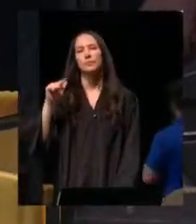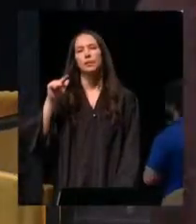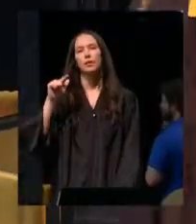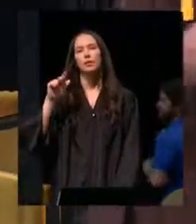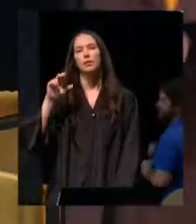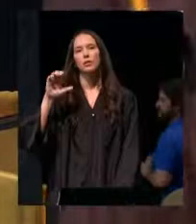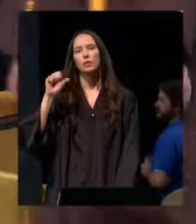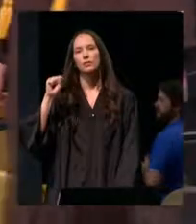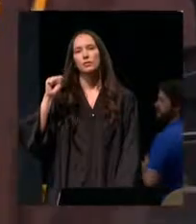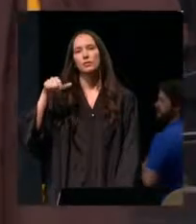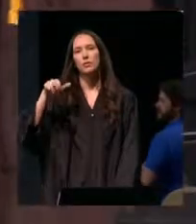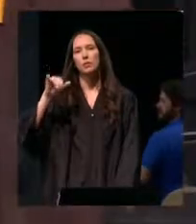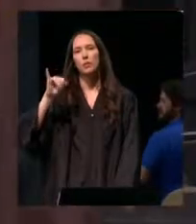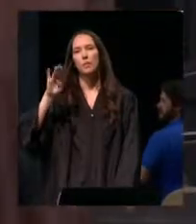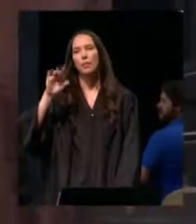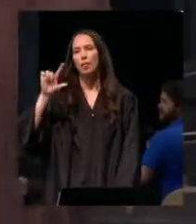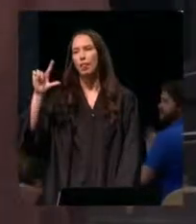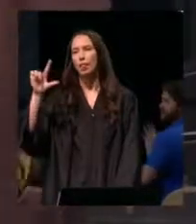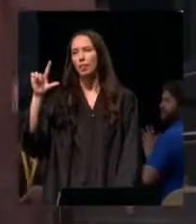Lucas Quibel.